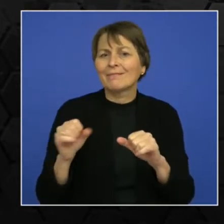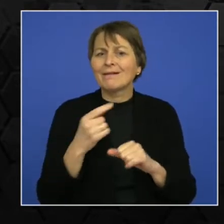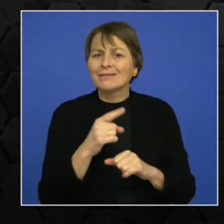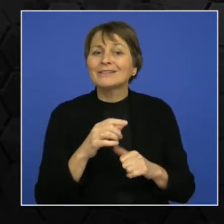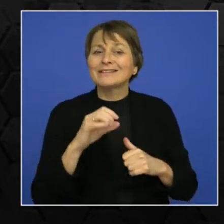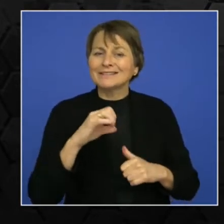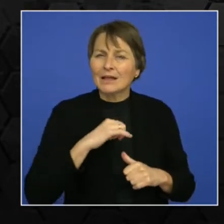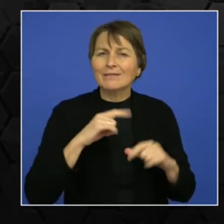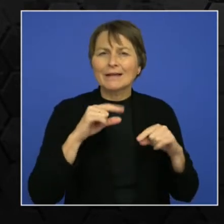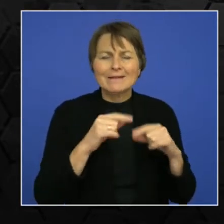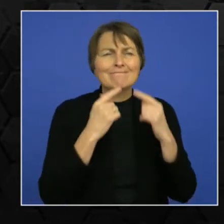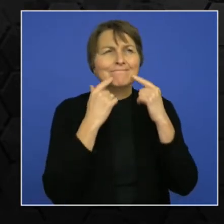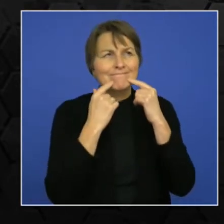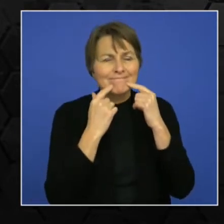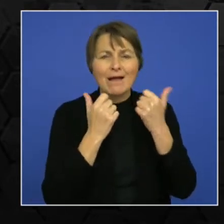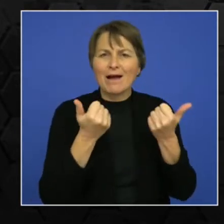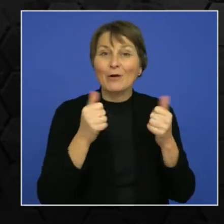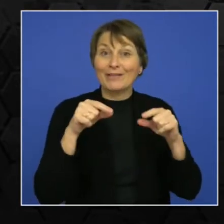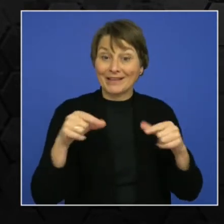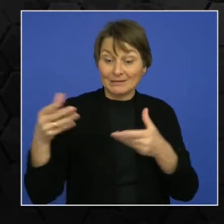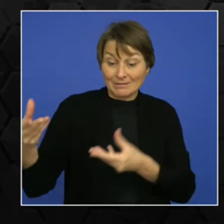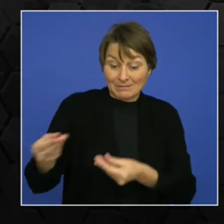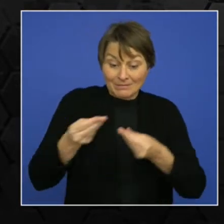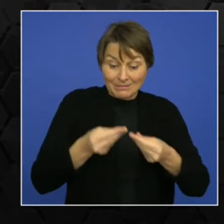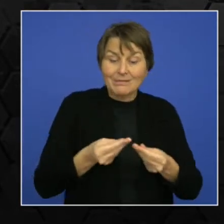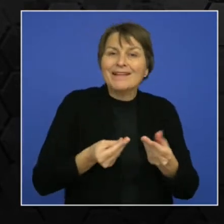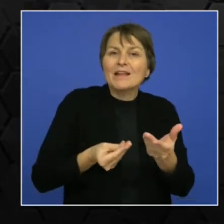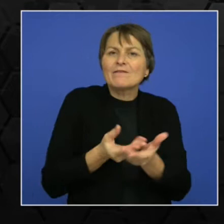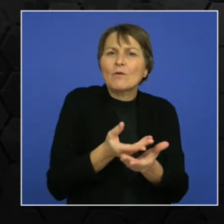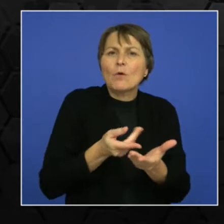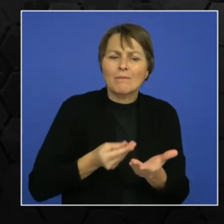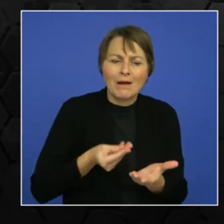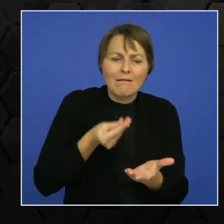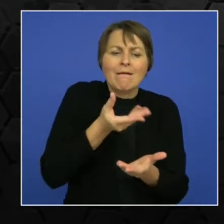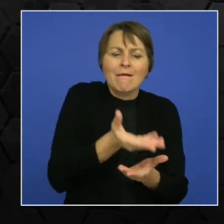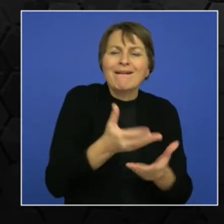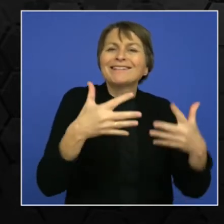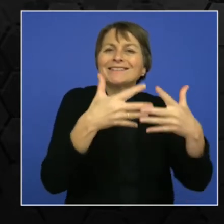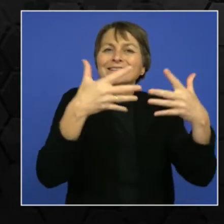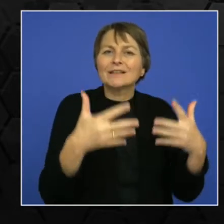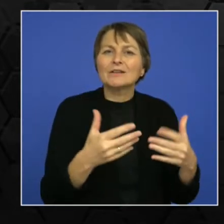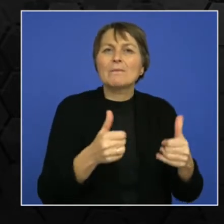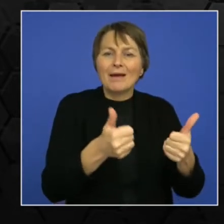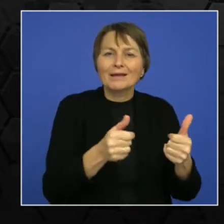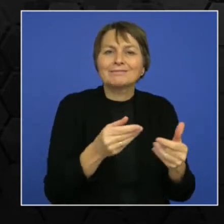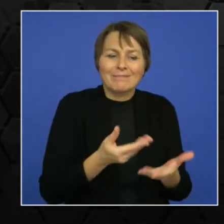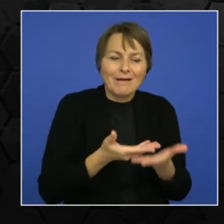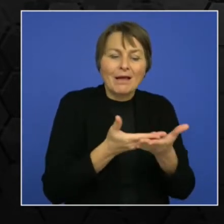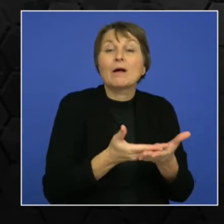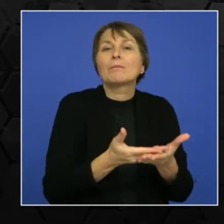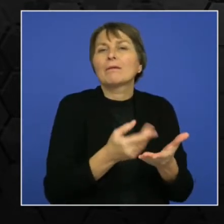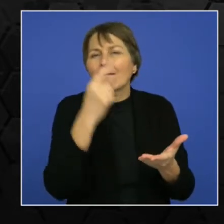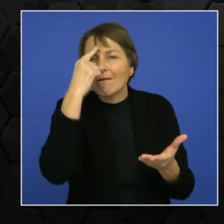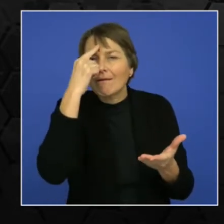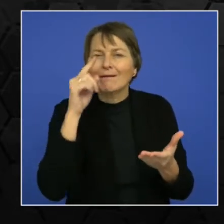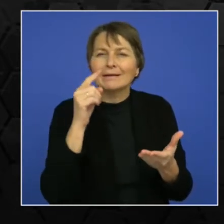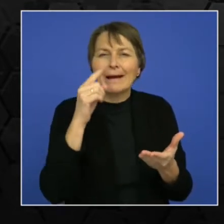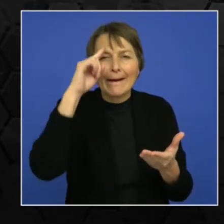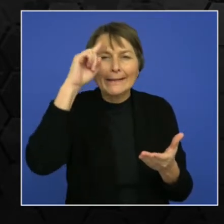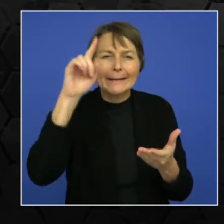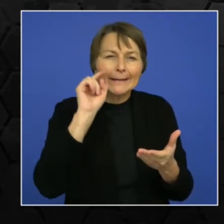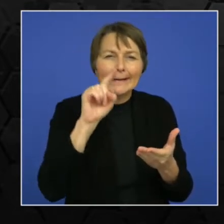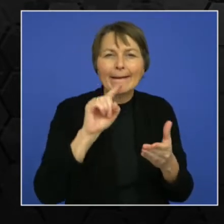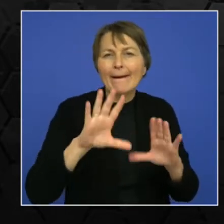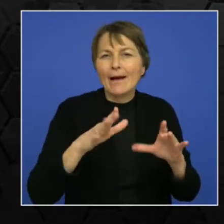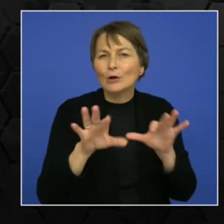the Netflix applications, which is like Netflix recommendation systems, and also like which is the main thing, which is Google search. So when